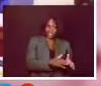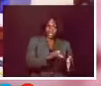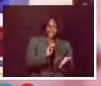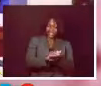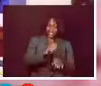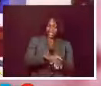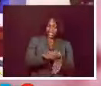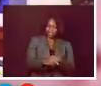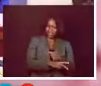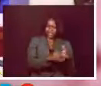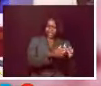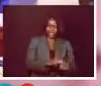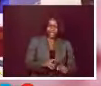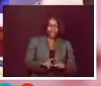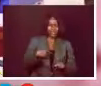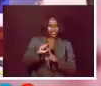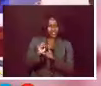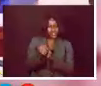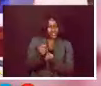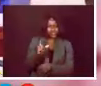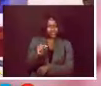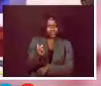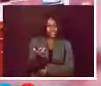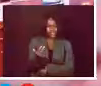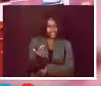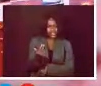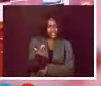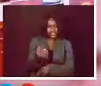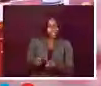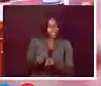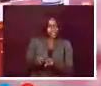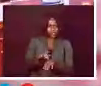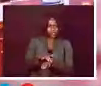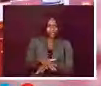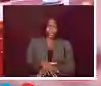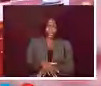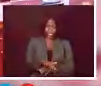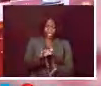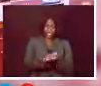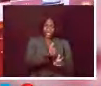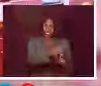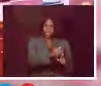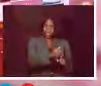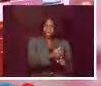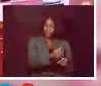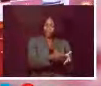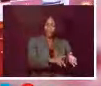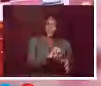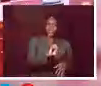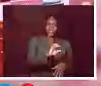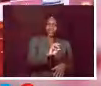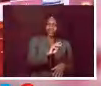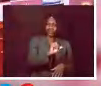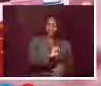my situation in 2013 met him, where he was in ECOWAS before becoming the Deputy Leader.